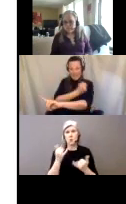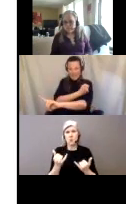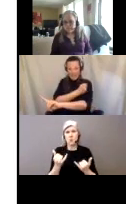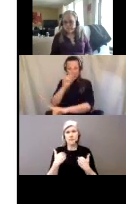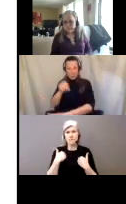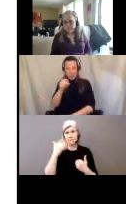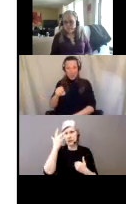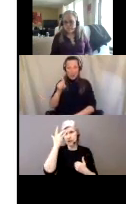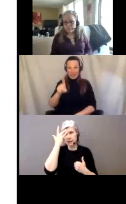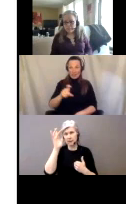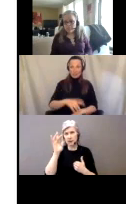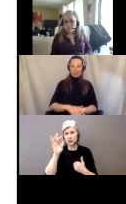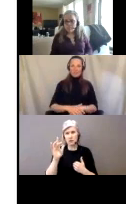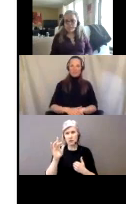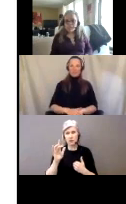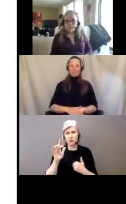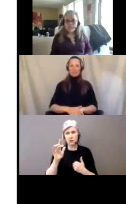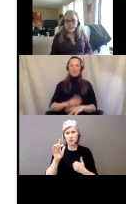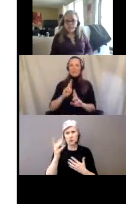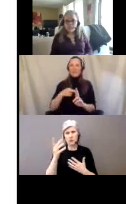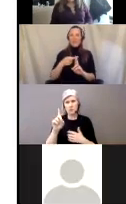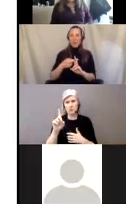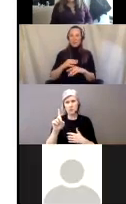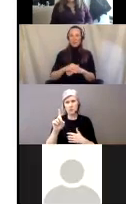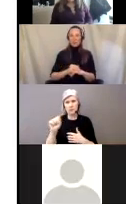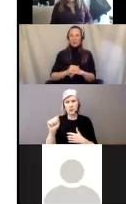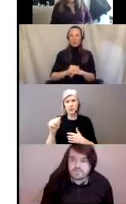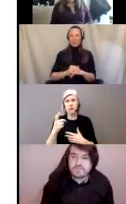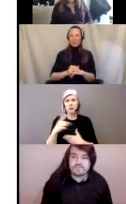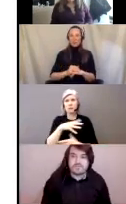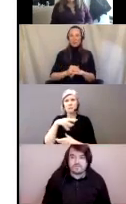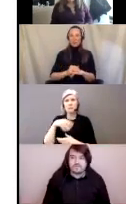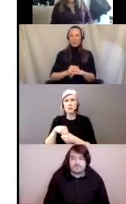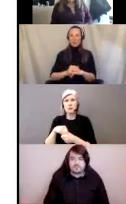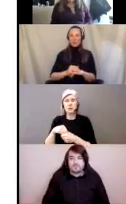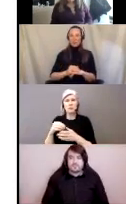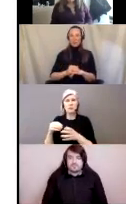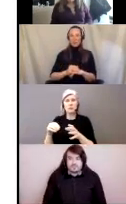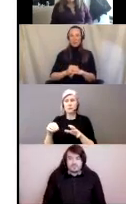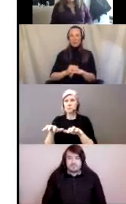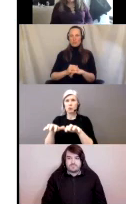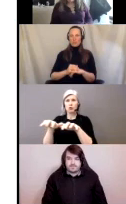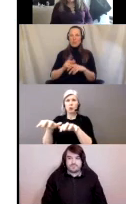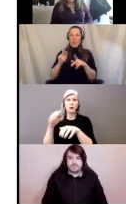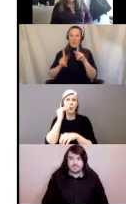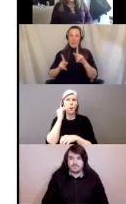a community setting or congregated setting, will they be vaccinated?